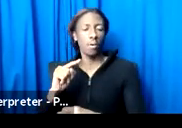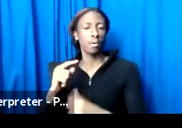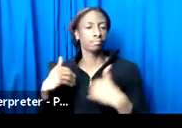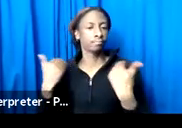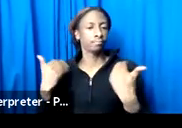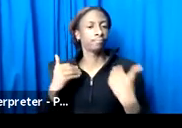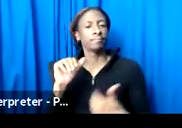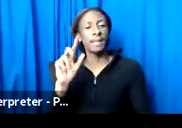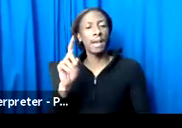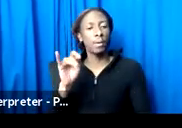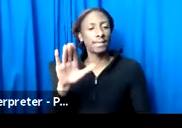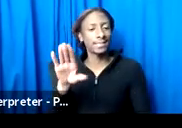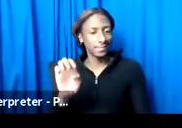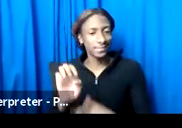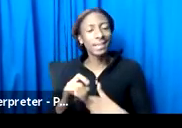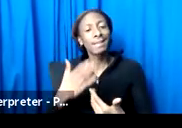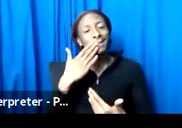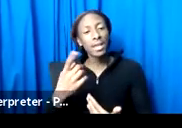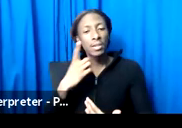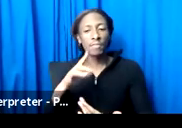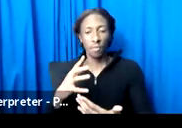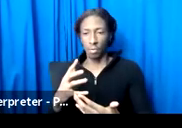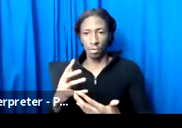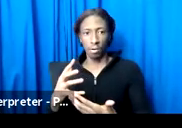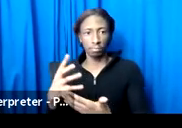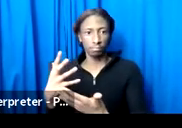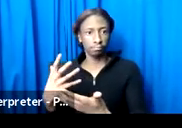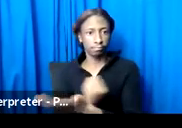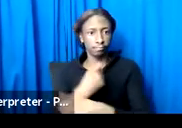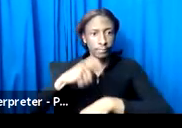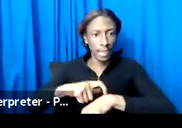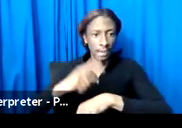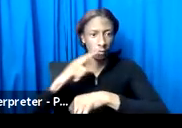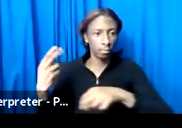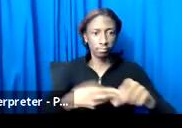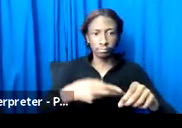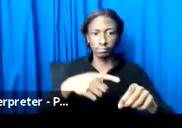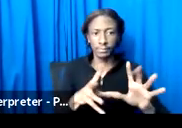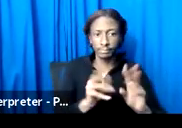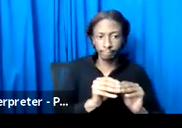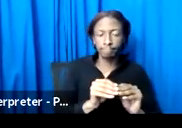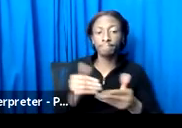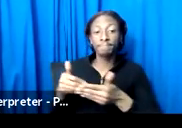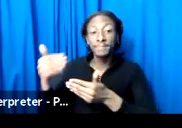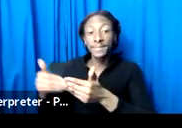or night to attend this webinar. Next slide, please.